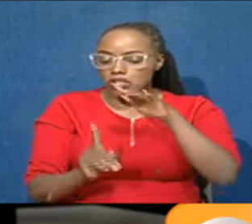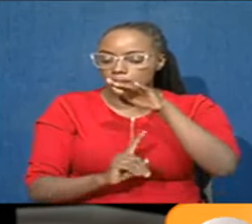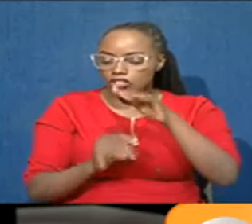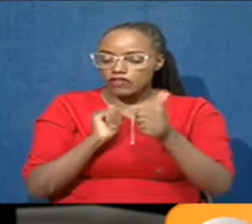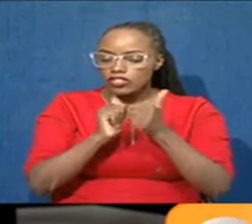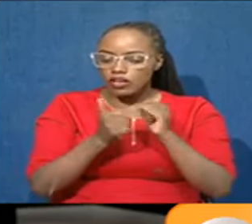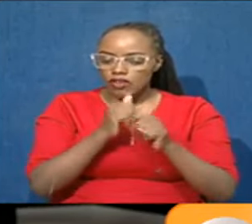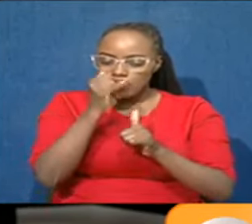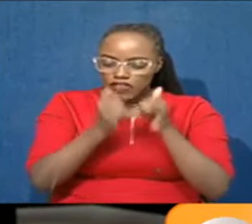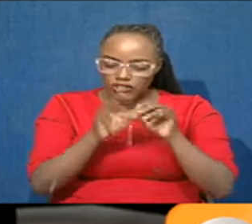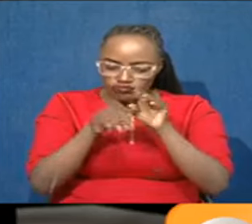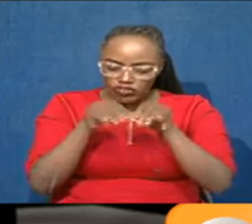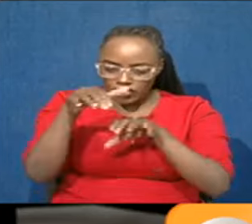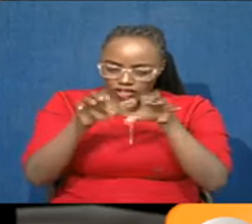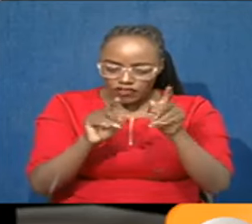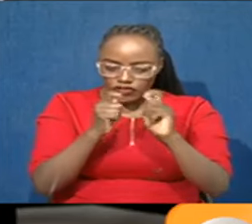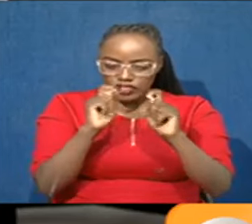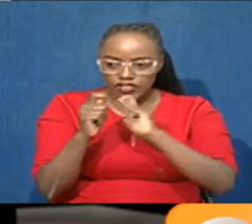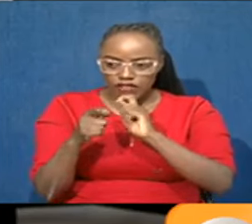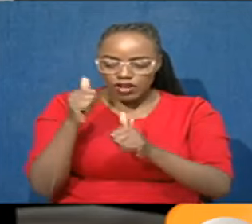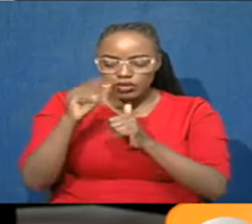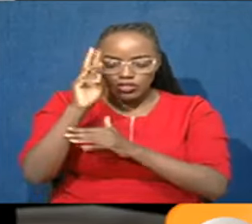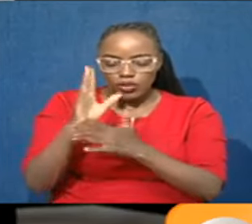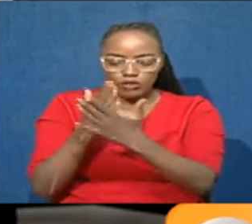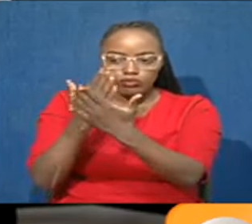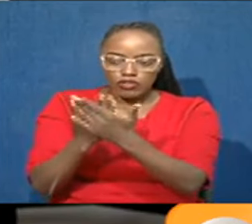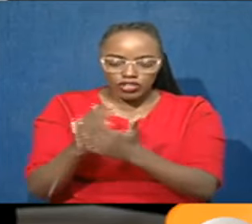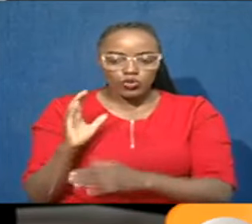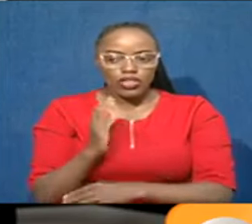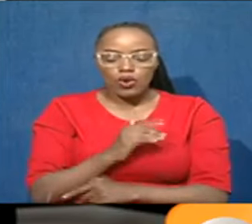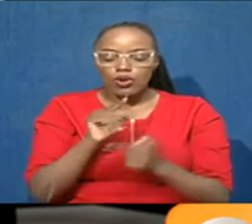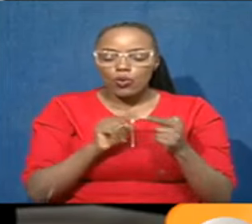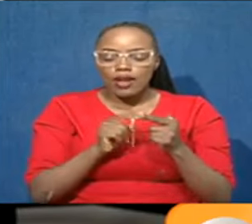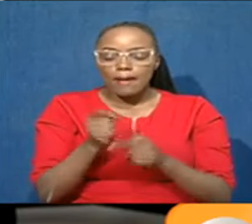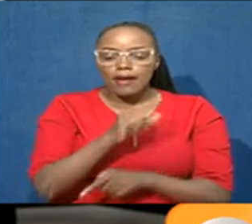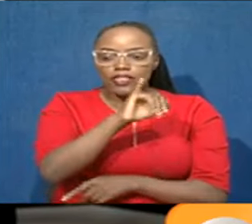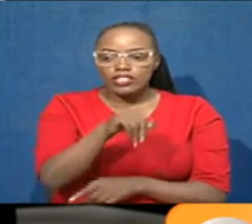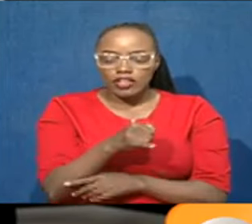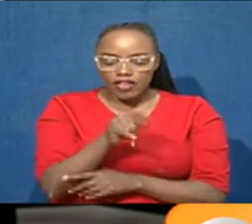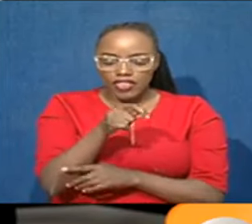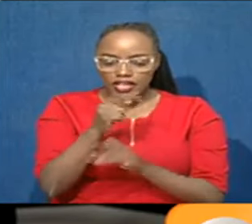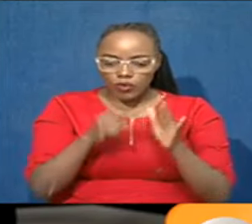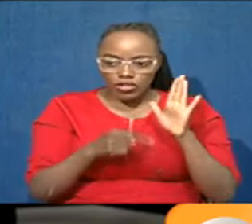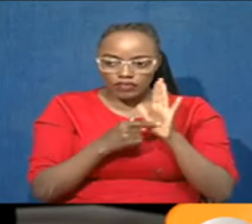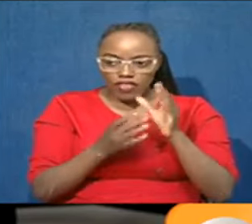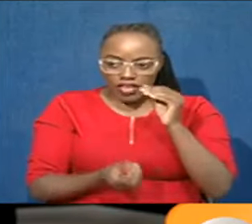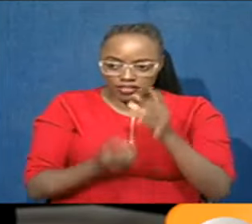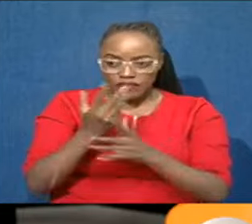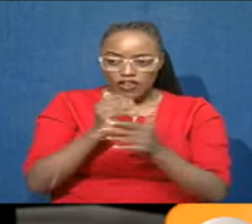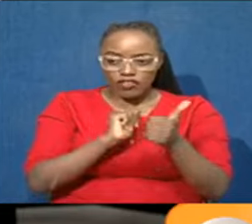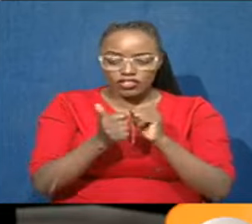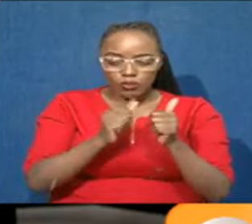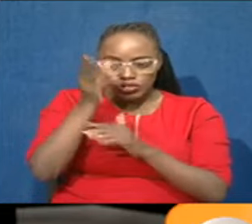Sports is finalising on a draft of amendment that they will present to the committee in January. Key among them is the establishment of a